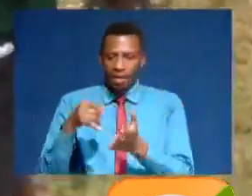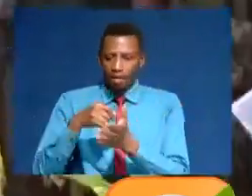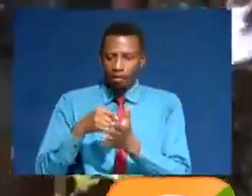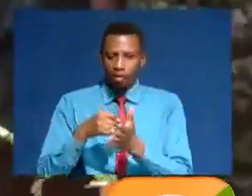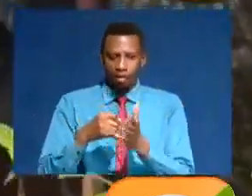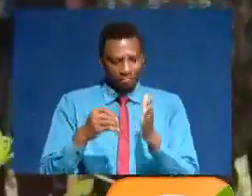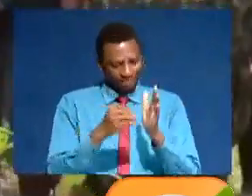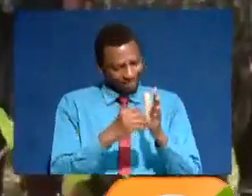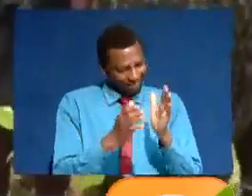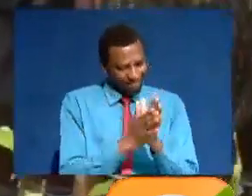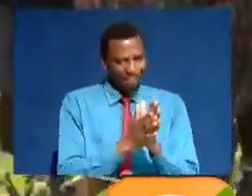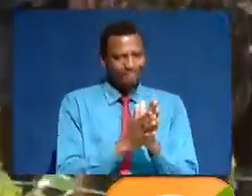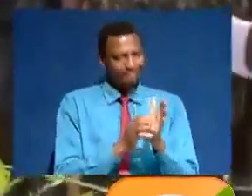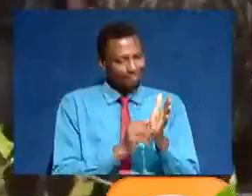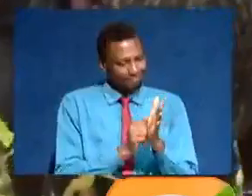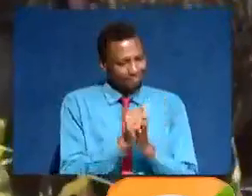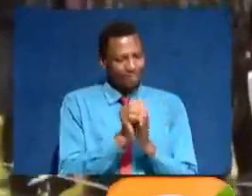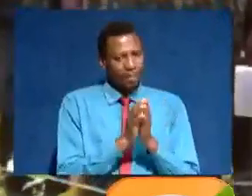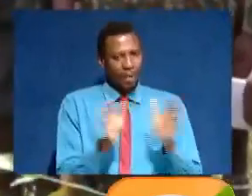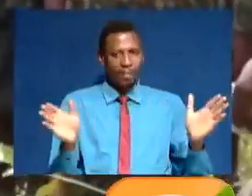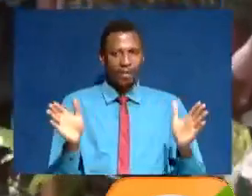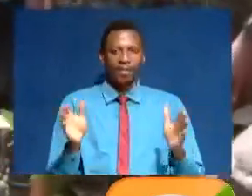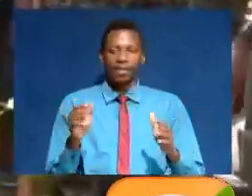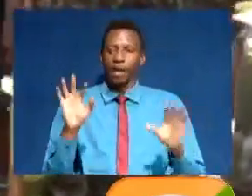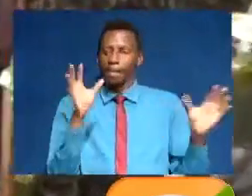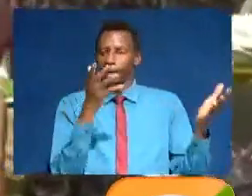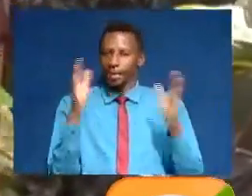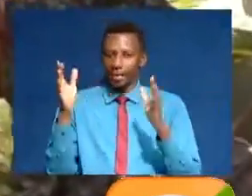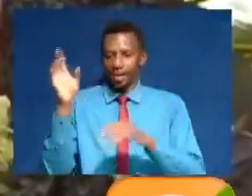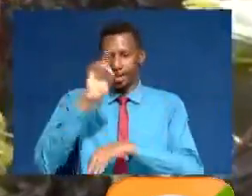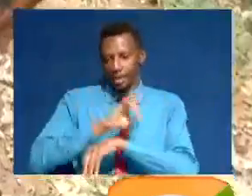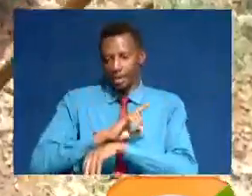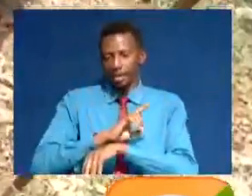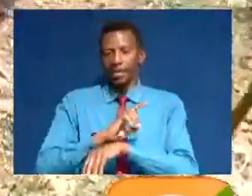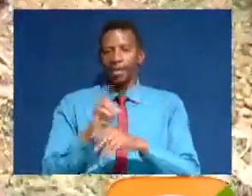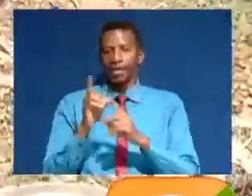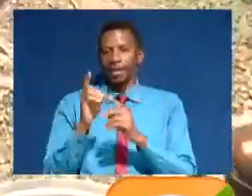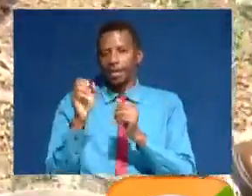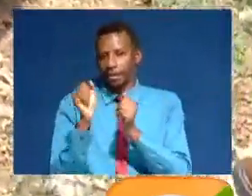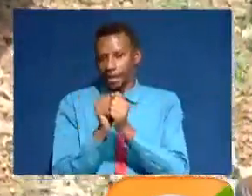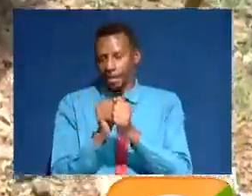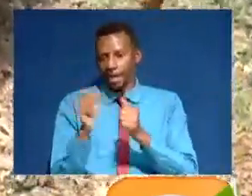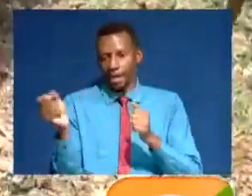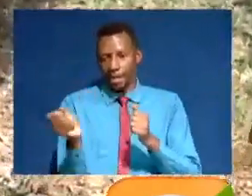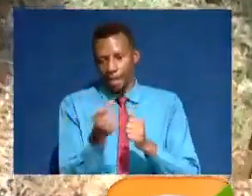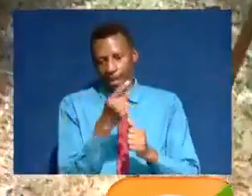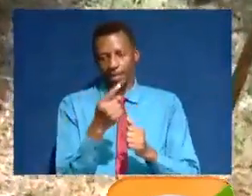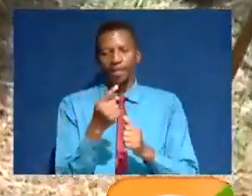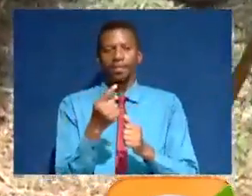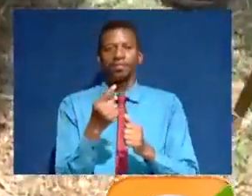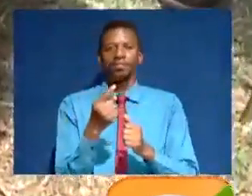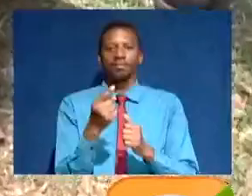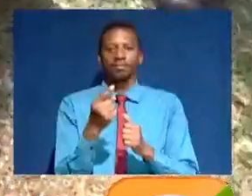Day on 10th of October. The inaugural launch saw the deployment of government muscle in planting trees,